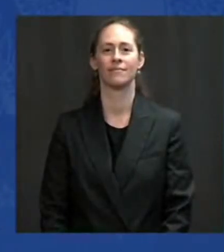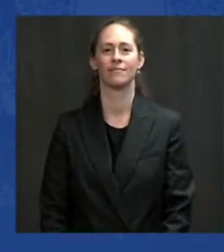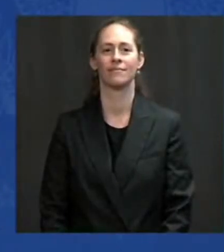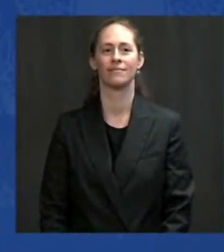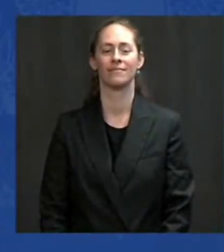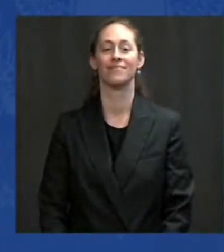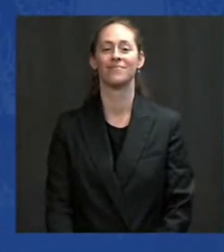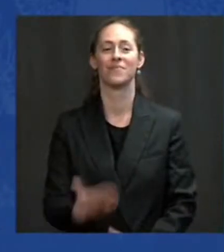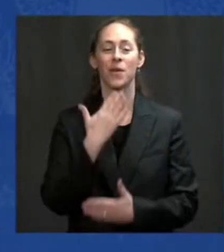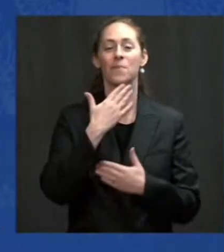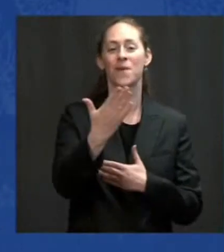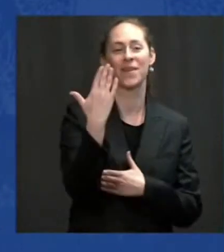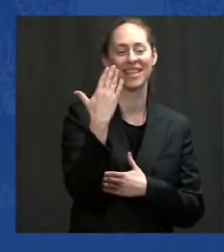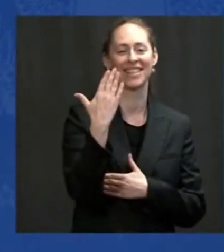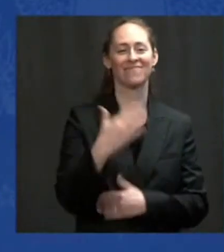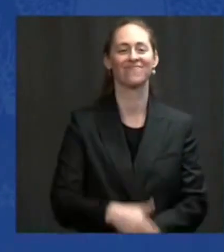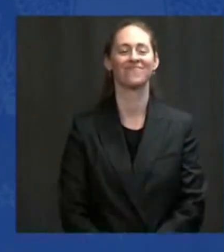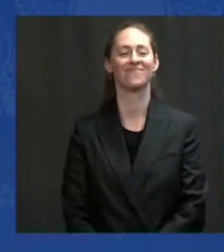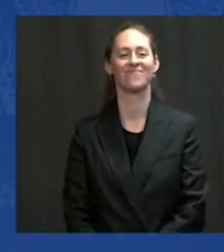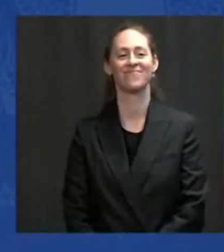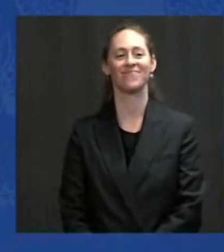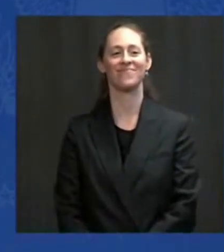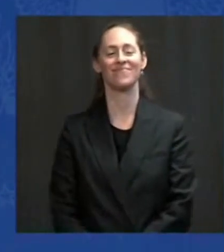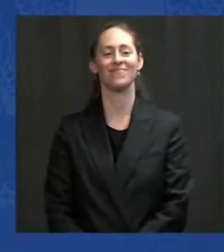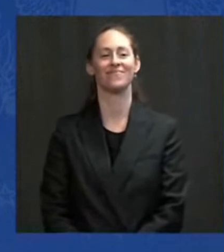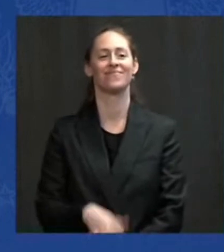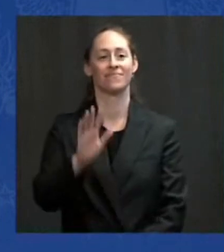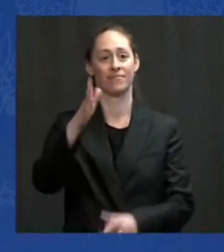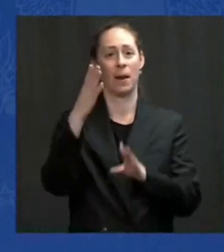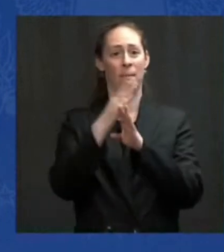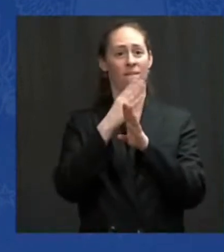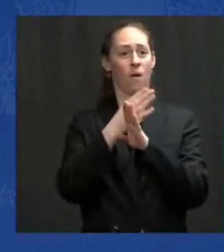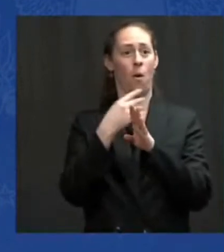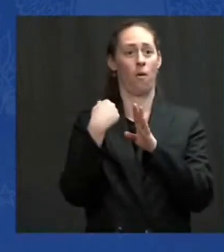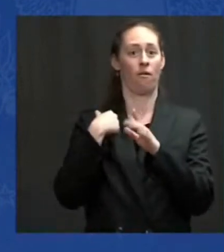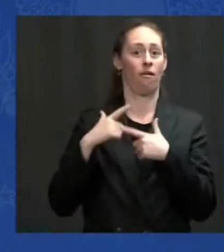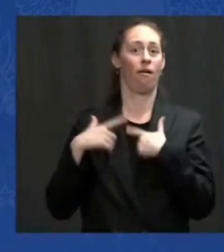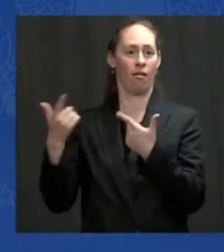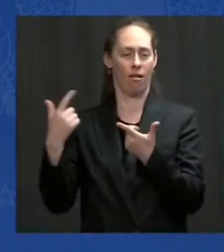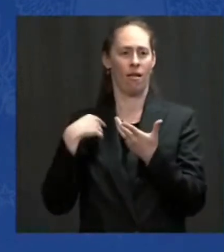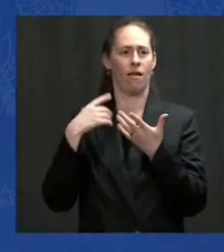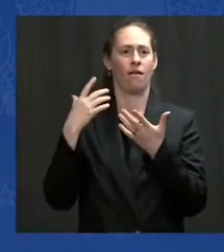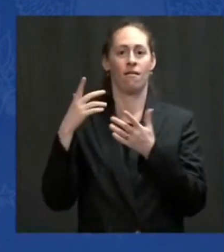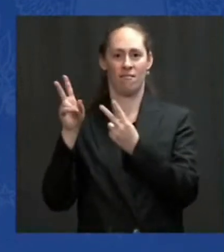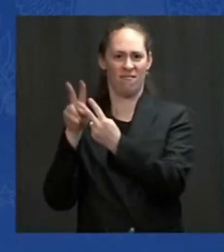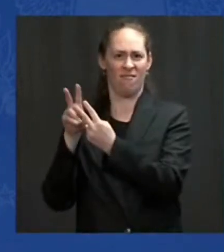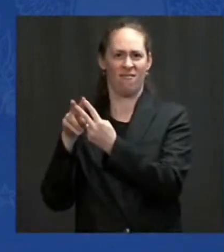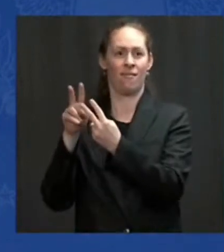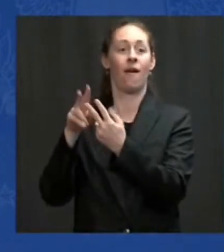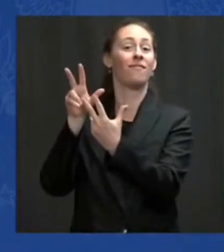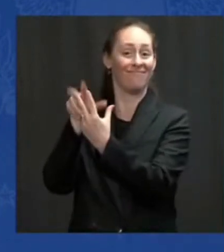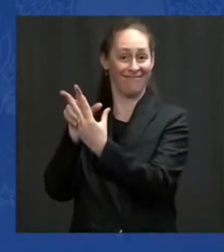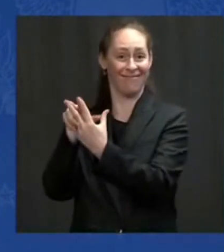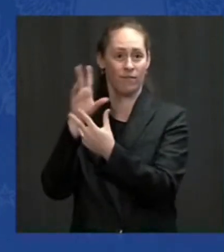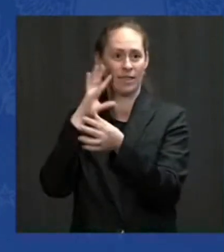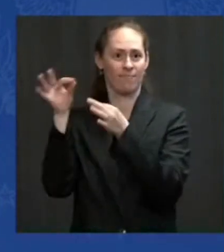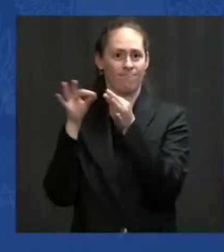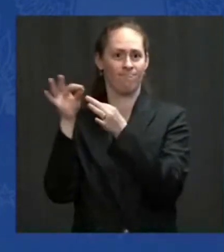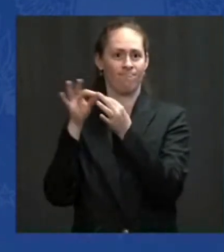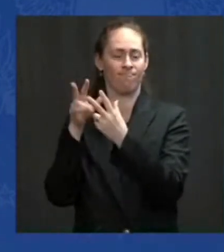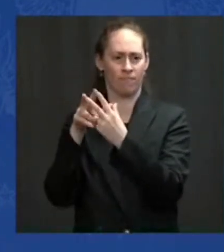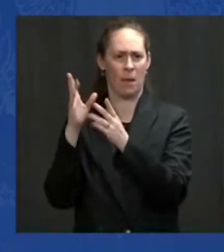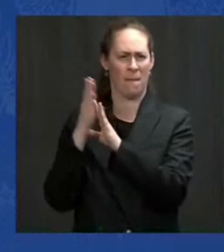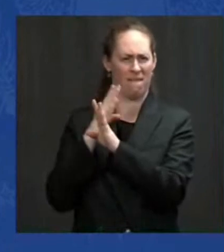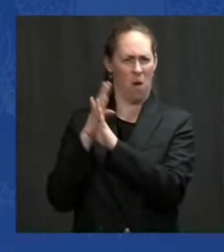Good morning. Today, before I turn to Dr. Walensky, Dr. Fauci, and Dr. Nunez-Smith, I want to start by